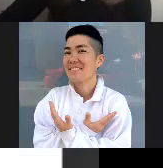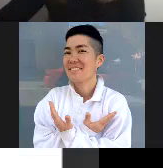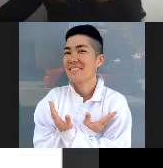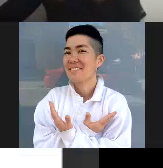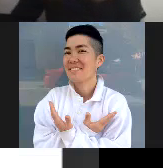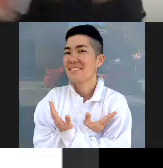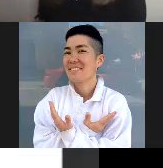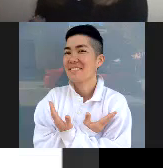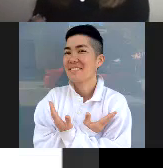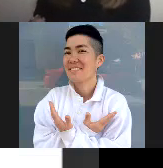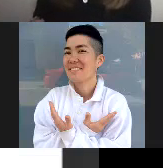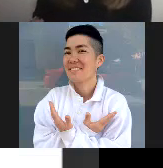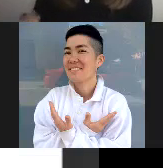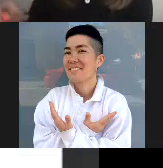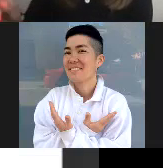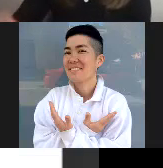There we go.